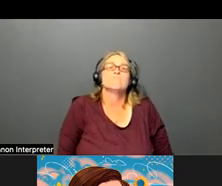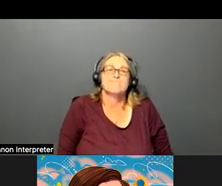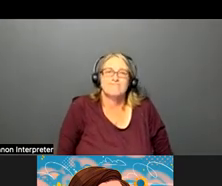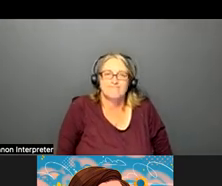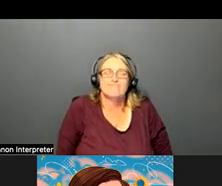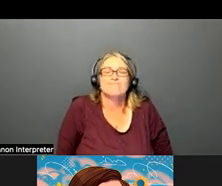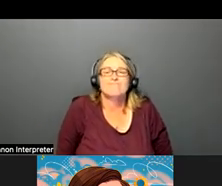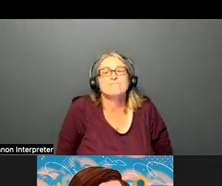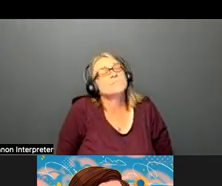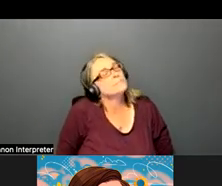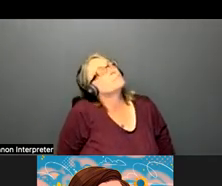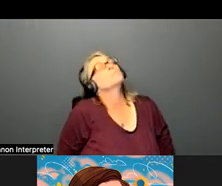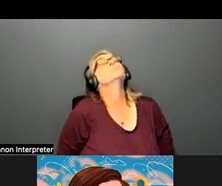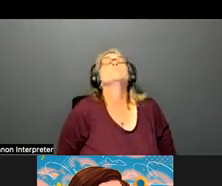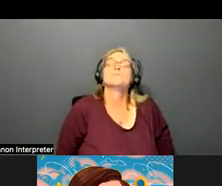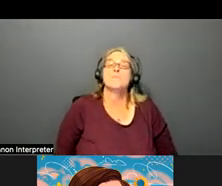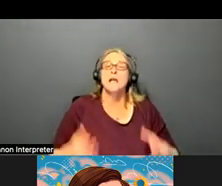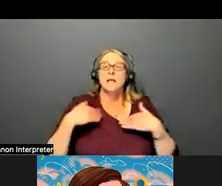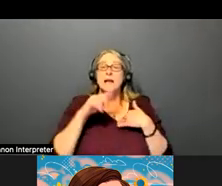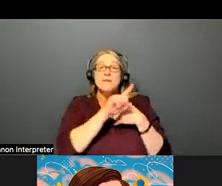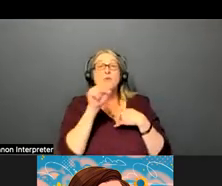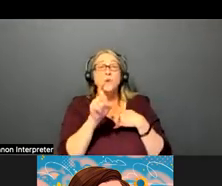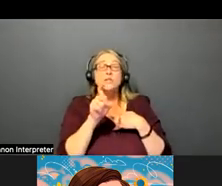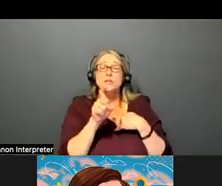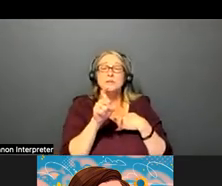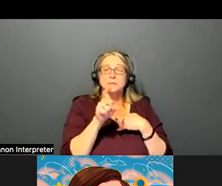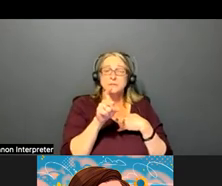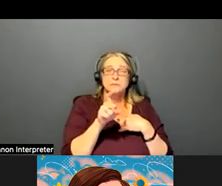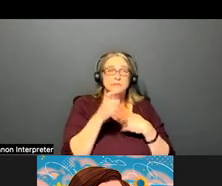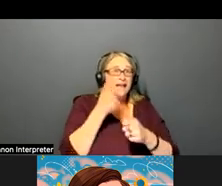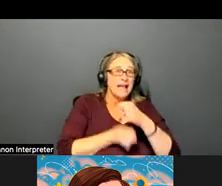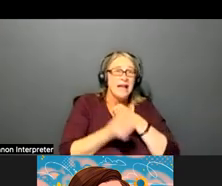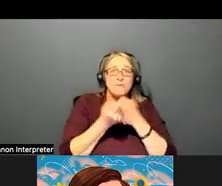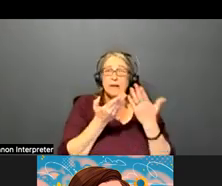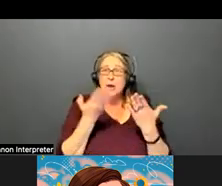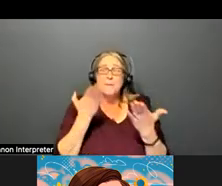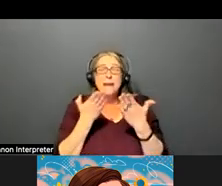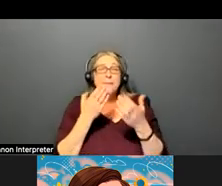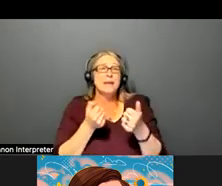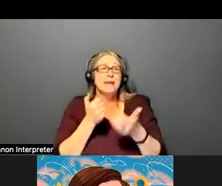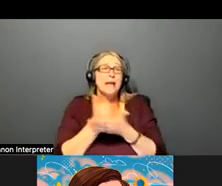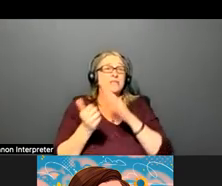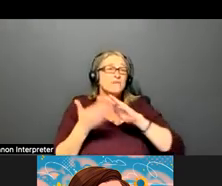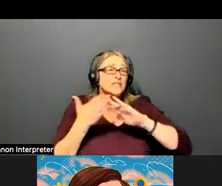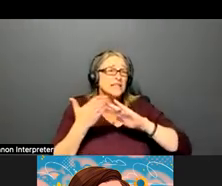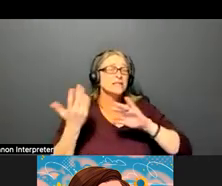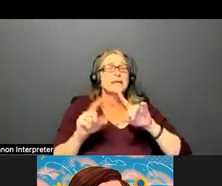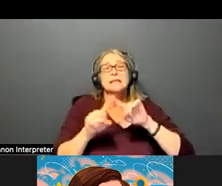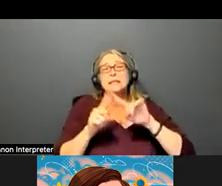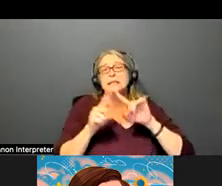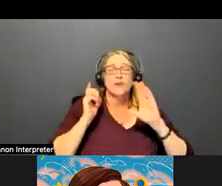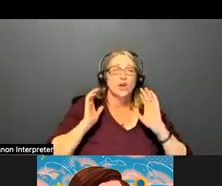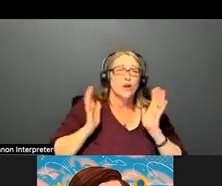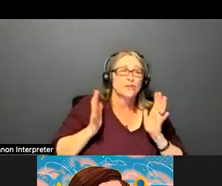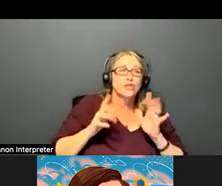I have a question. I think it's safe to say that everyone here probably helps facilitate different conversations, different